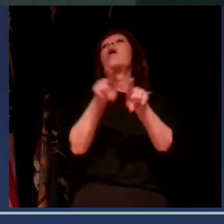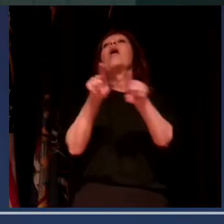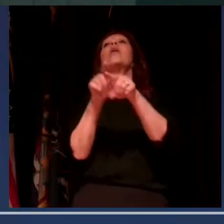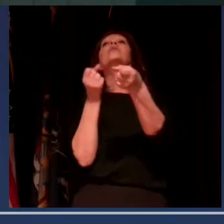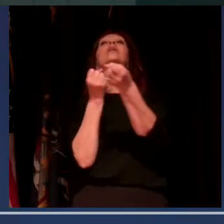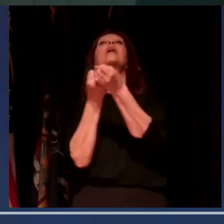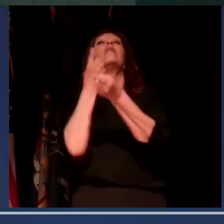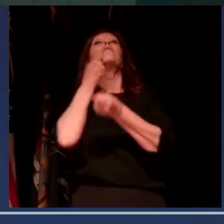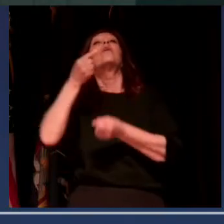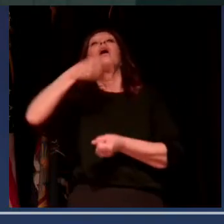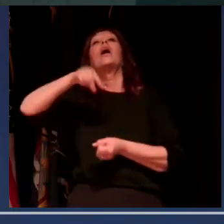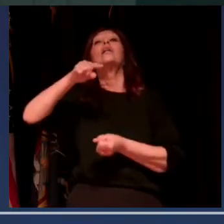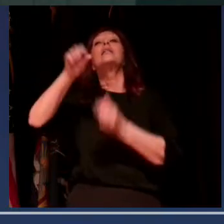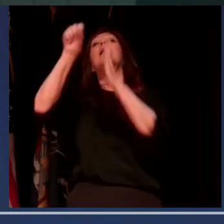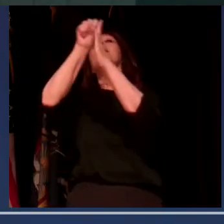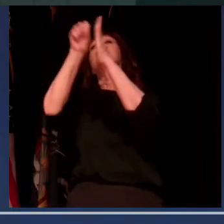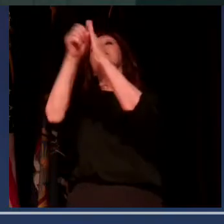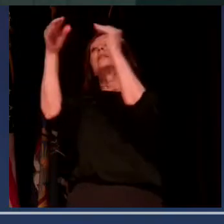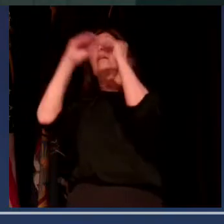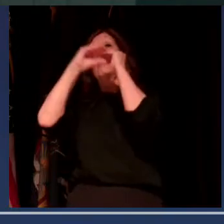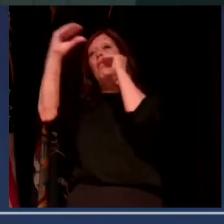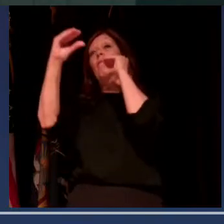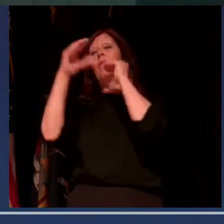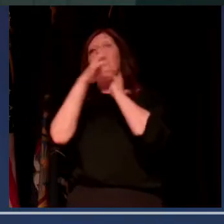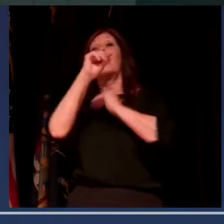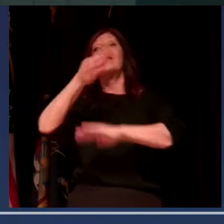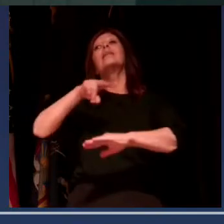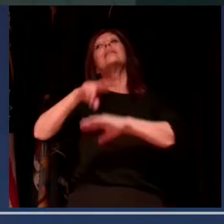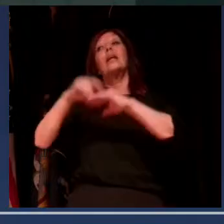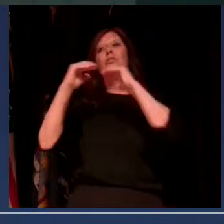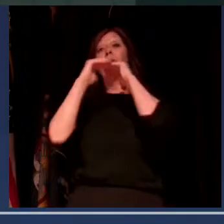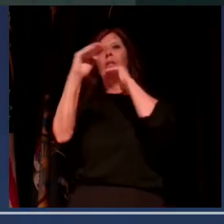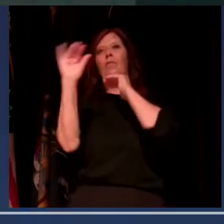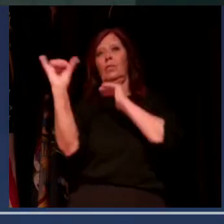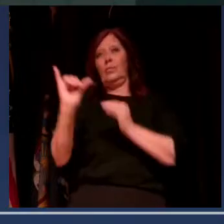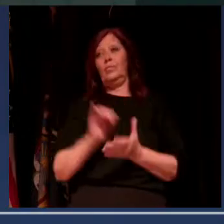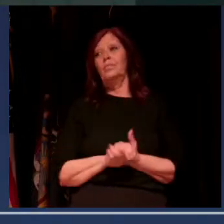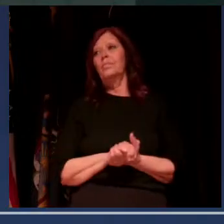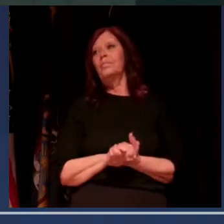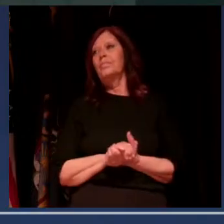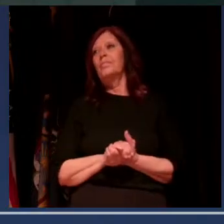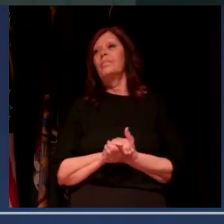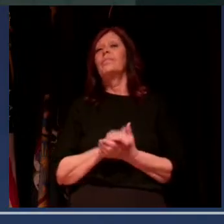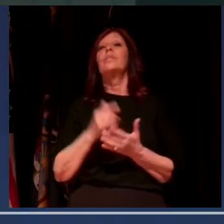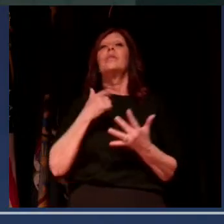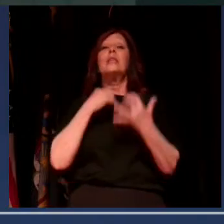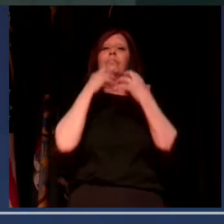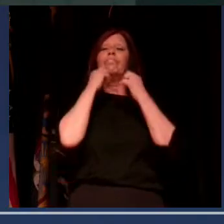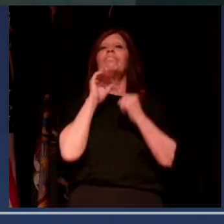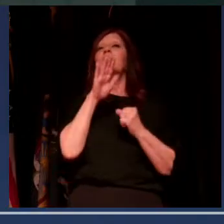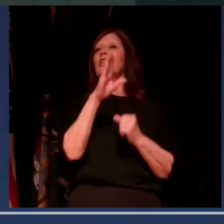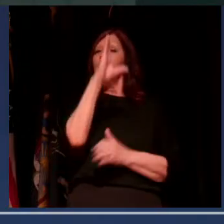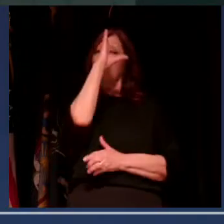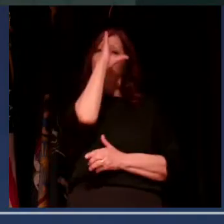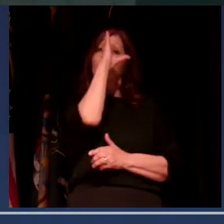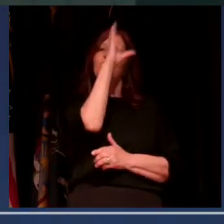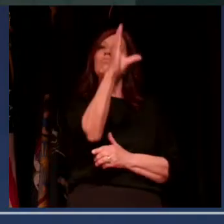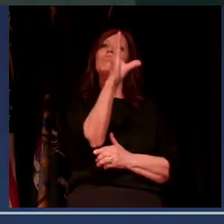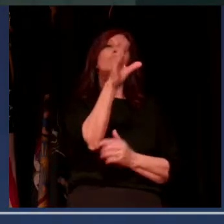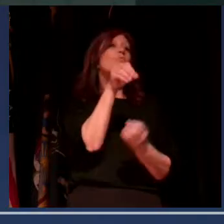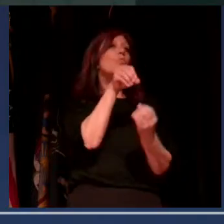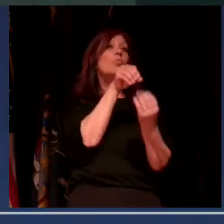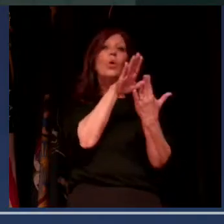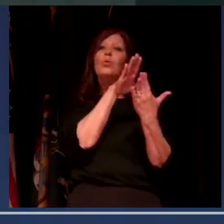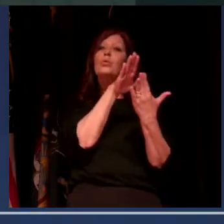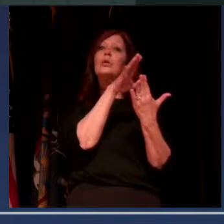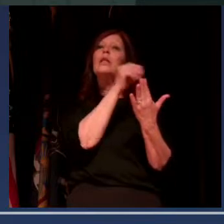for us at the state level and the national level. I value his straightforward approach